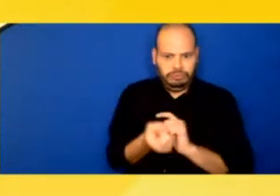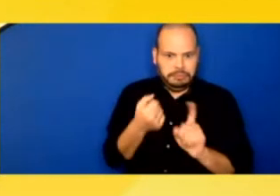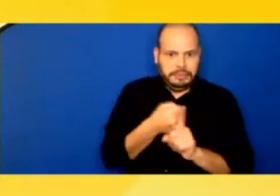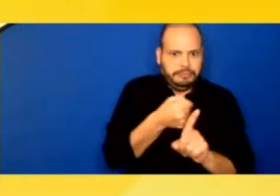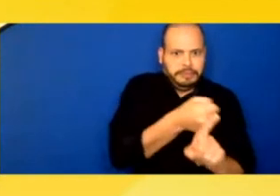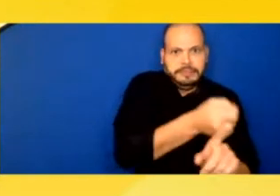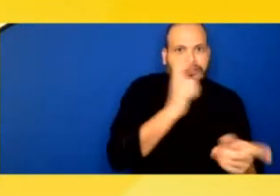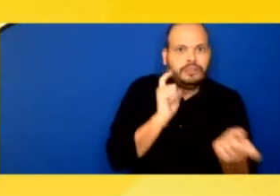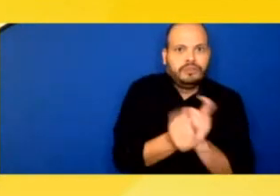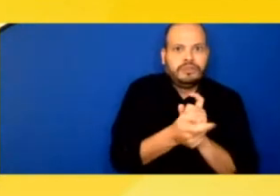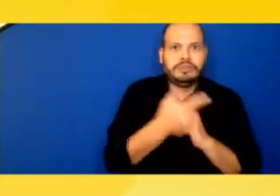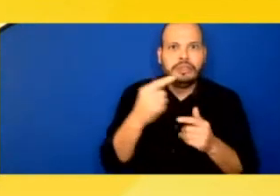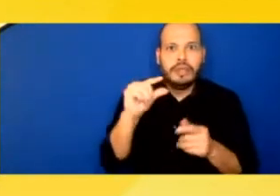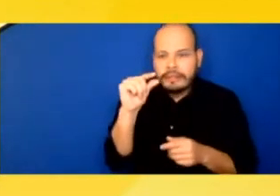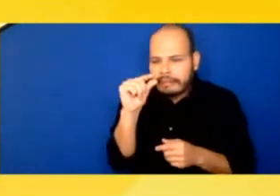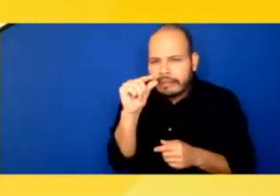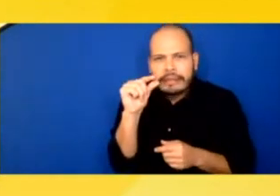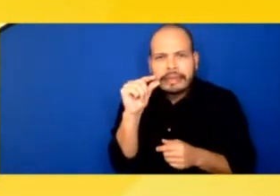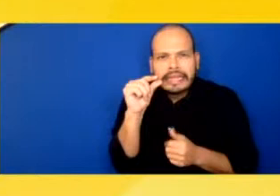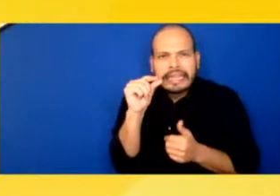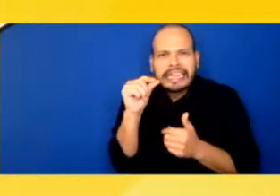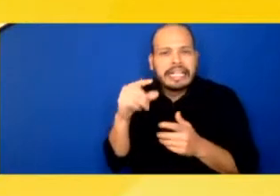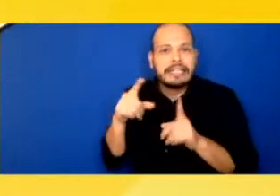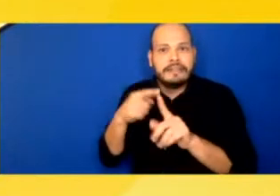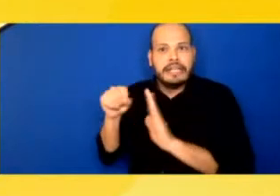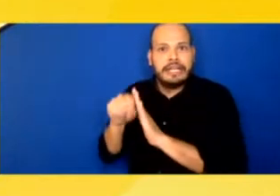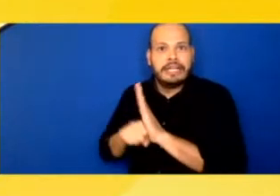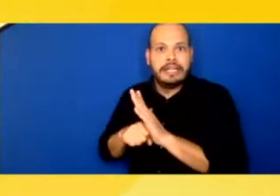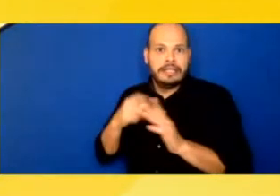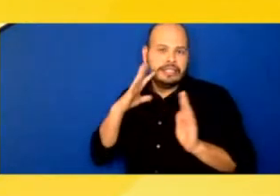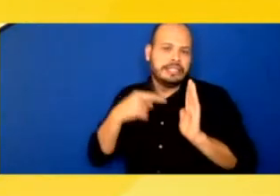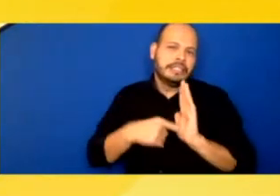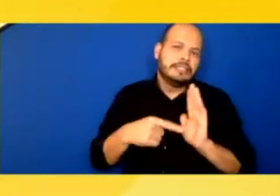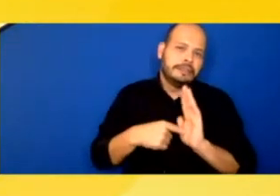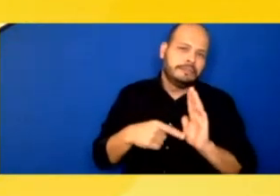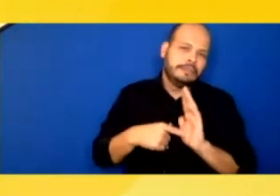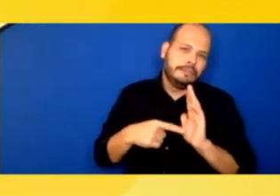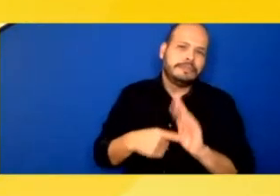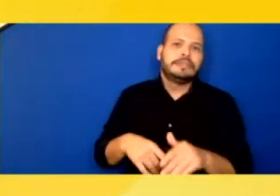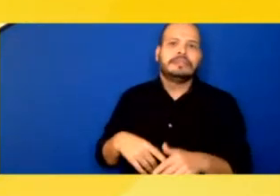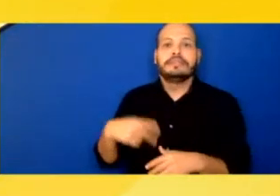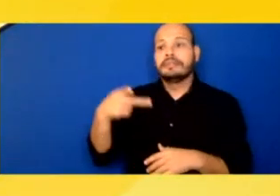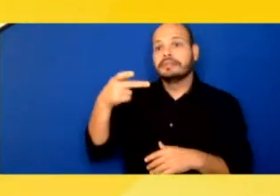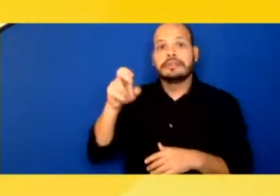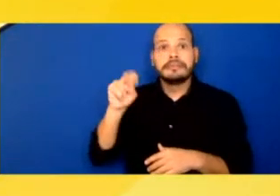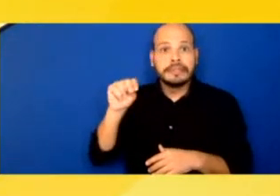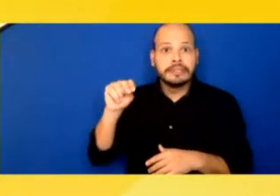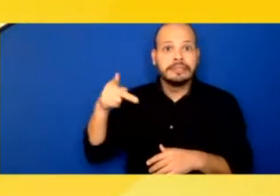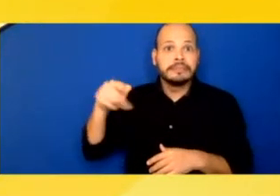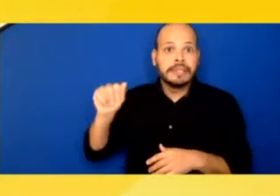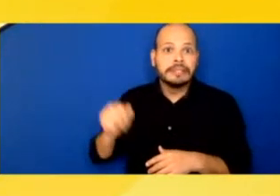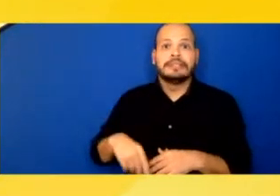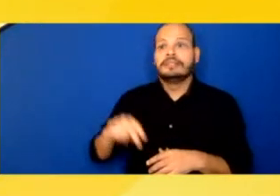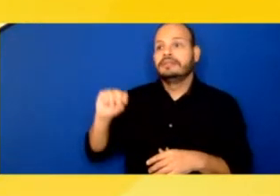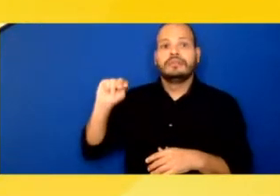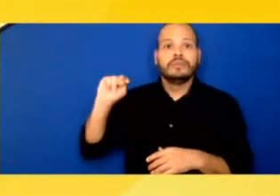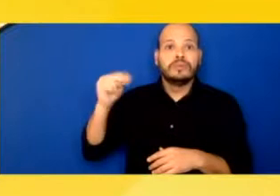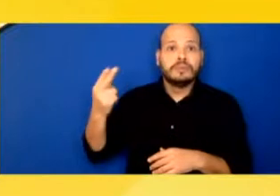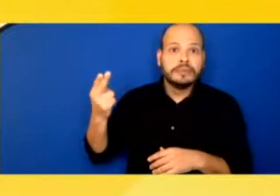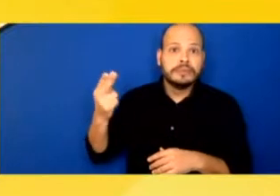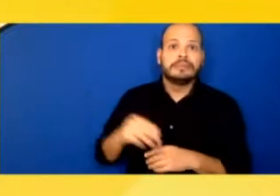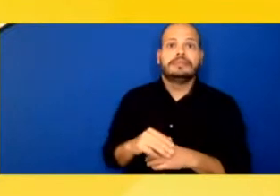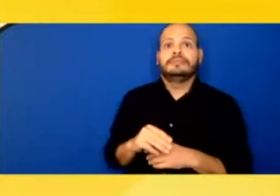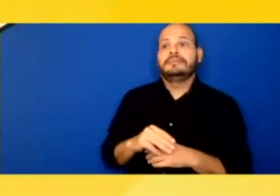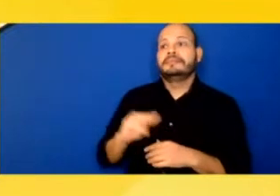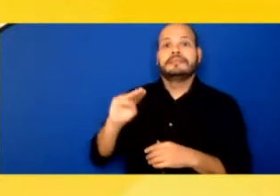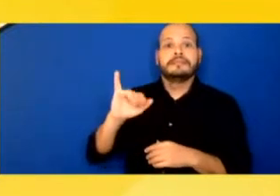I'm talking about Pennsylvania. I'm talking about Wisconsin, New Hampshire, Arizona, Minnesota, Maine, Florida, New Mexico,